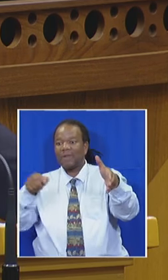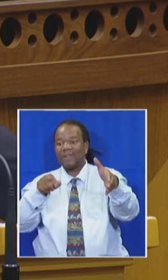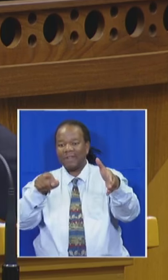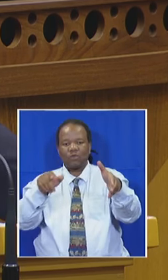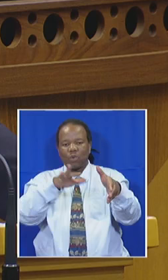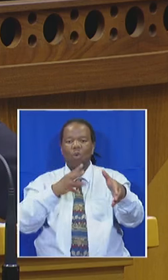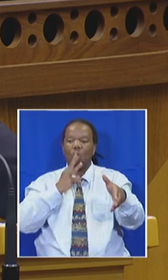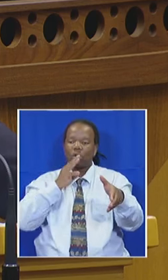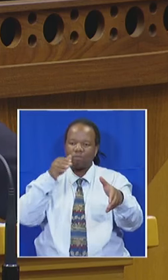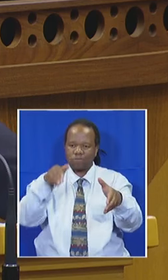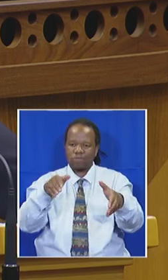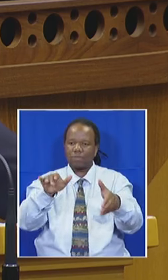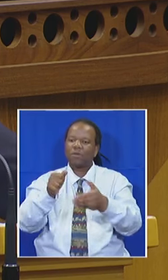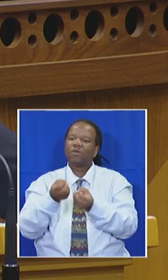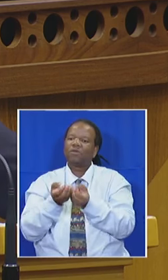I decided